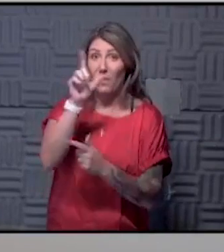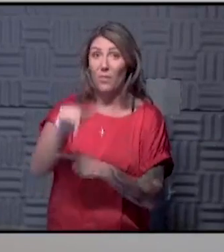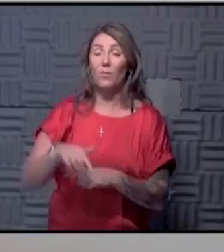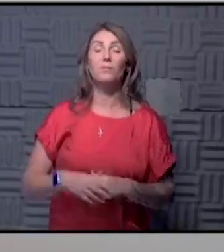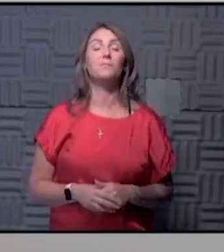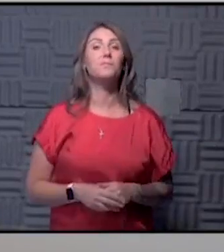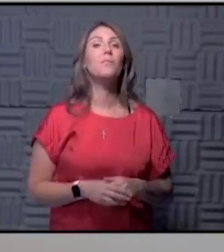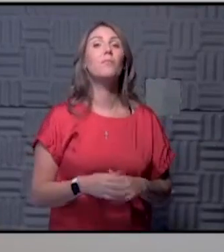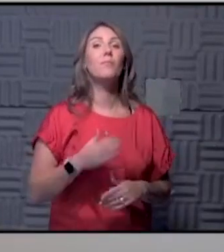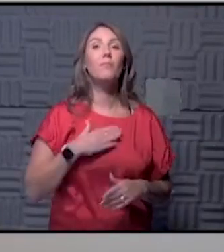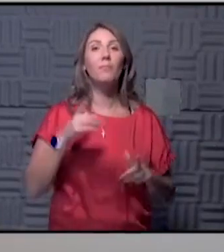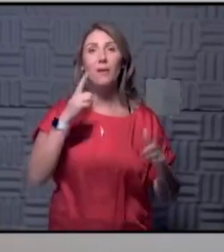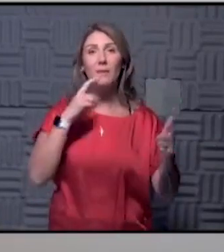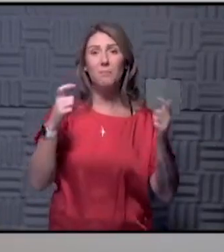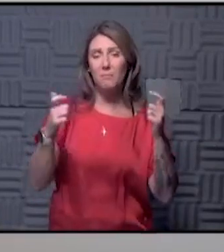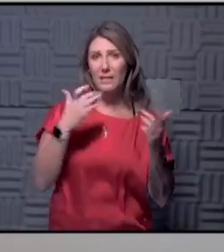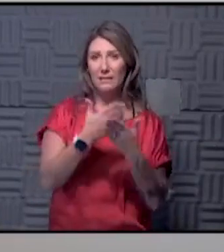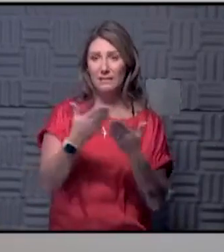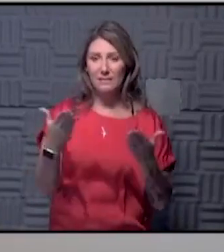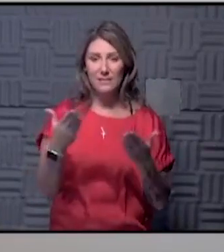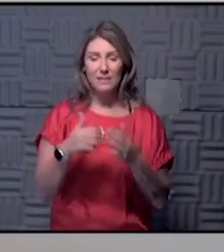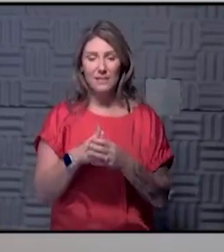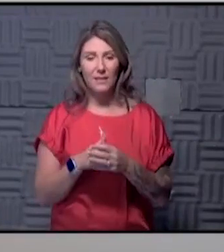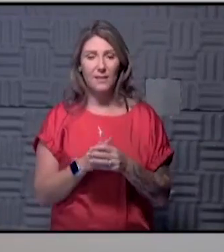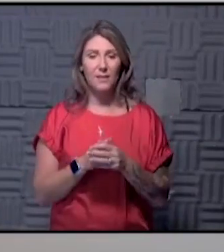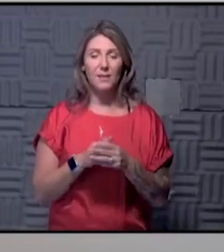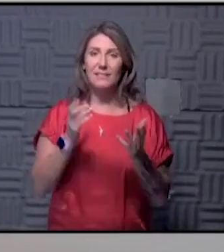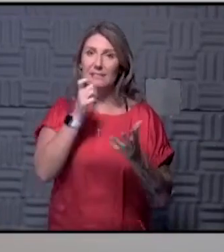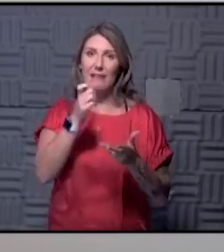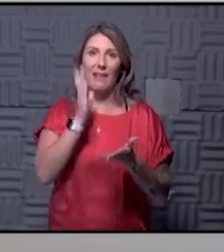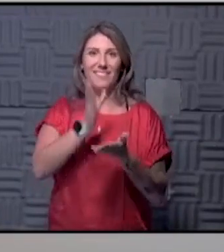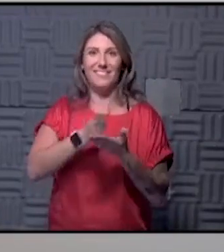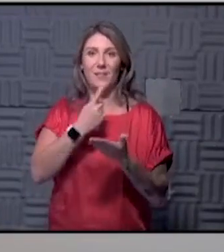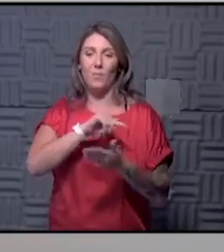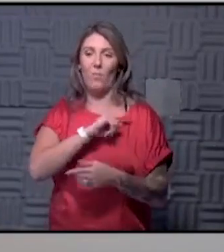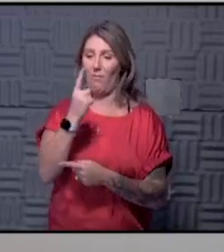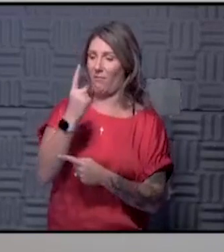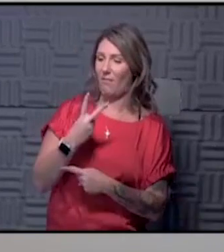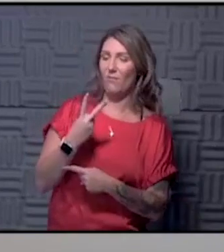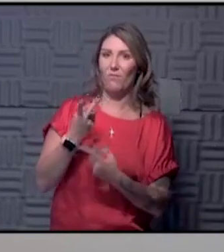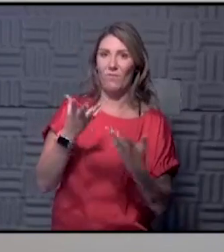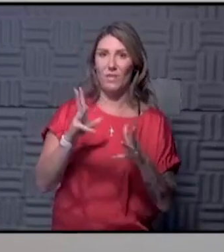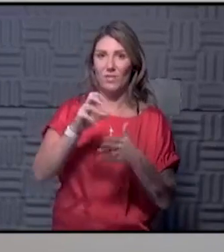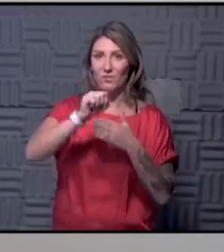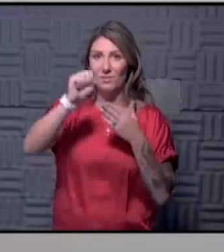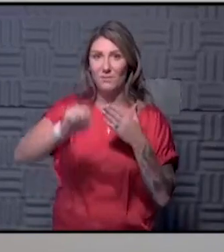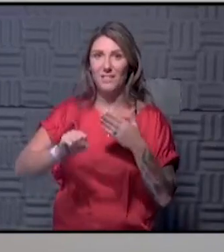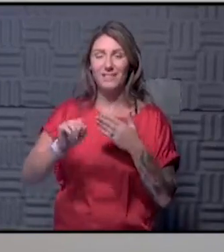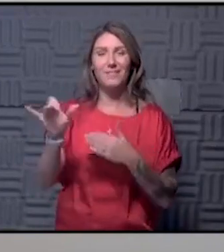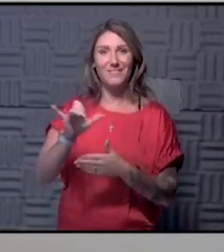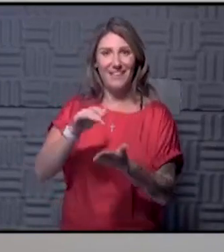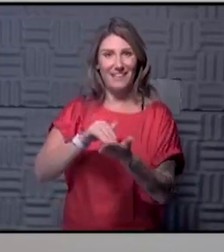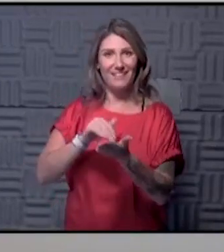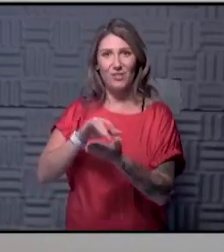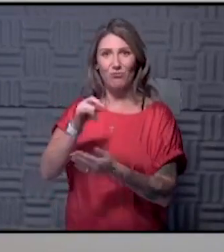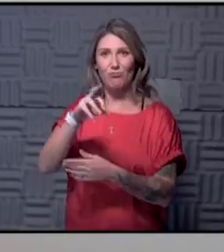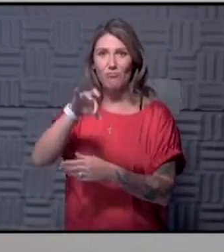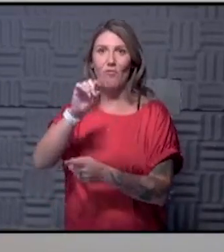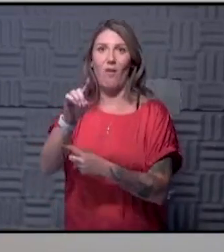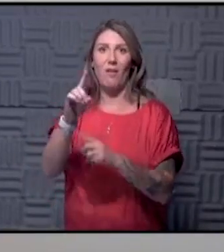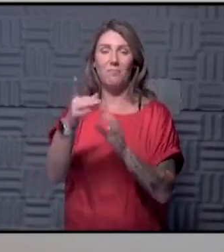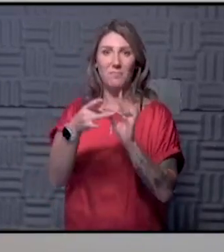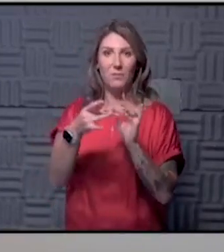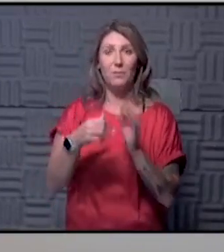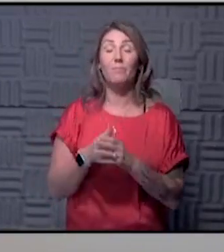Yeah, my biggest priority right now is to not let up. So we are about halfway through the semester, as Dr. Girod referenced, and